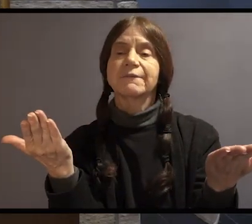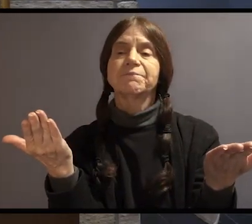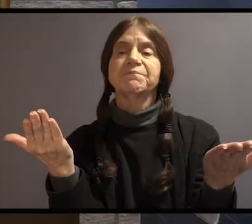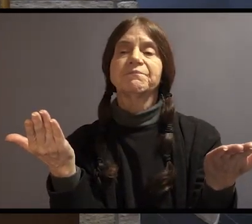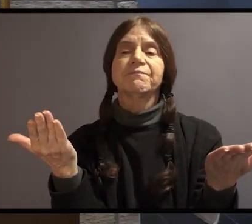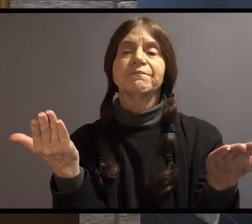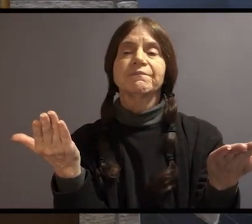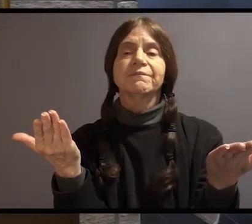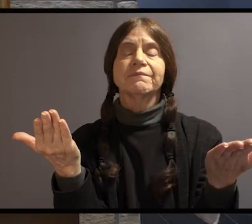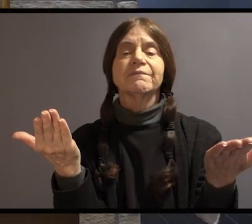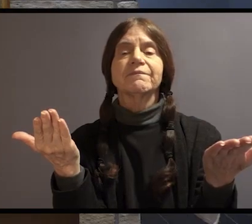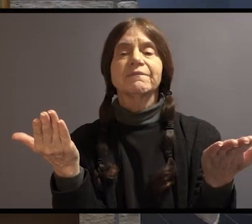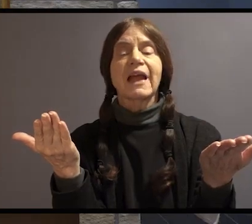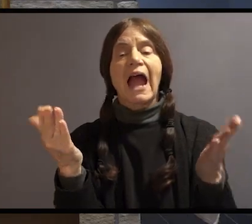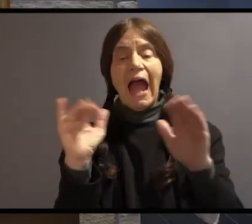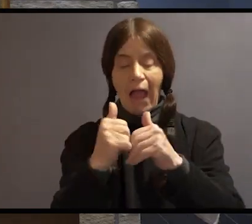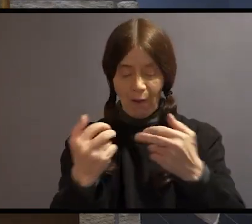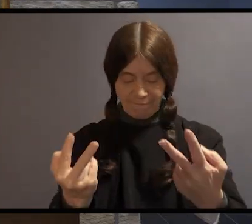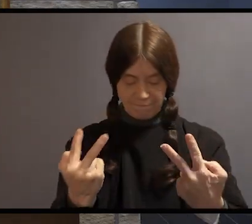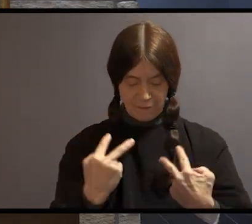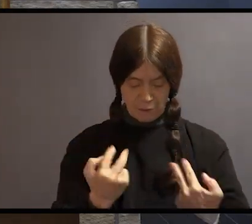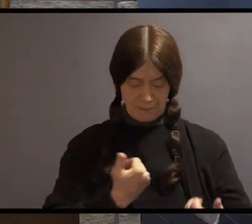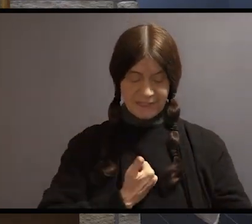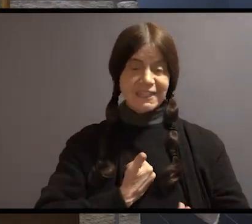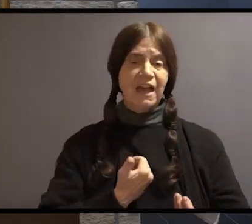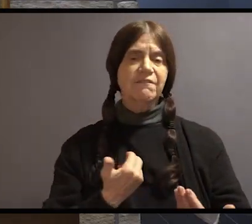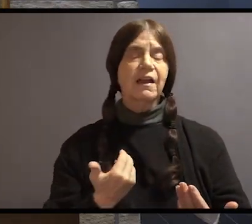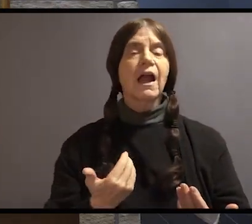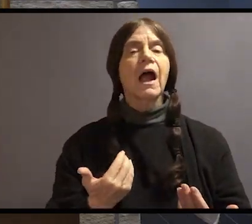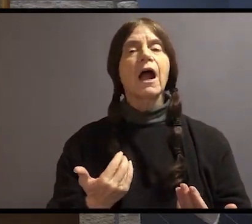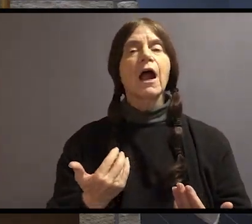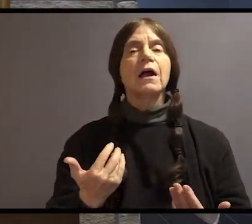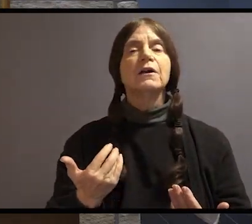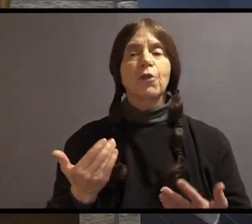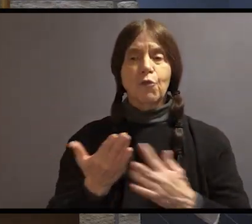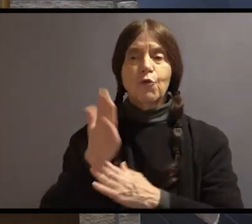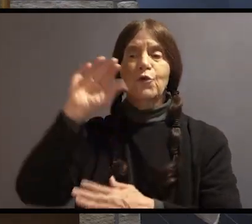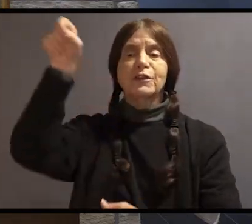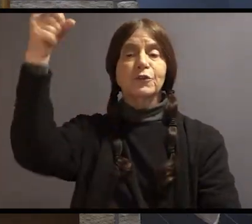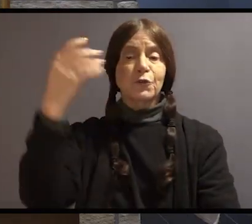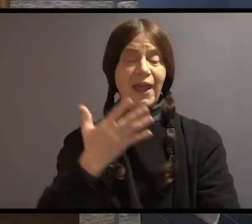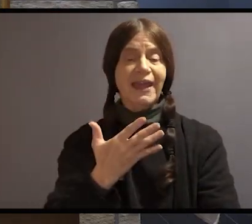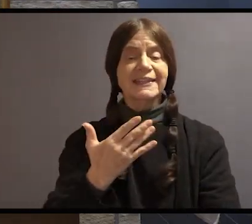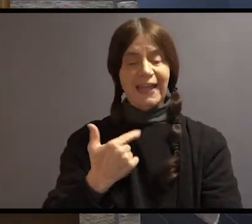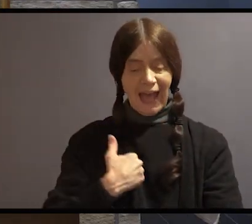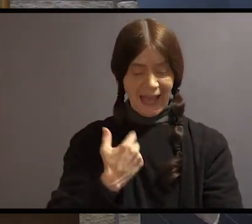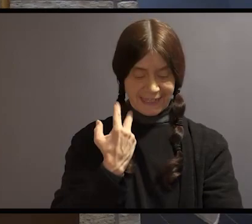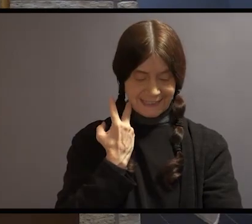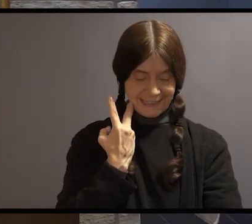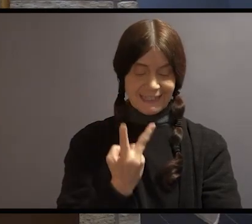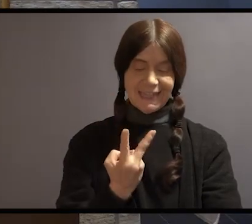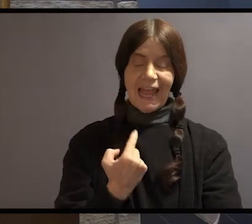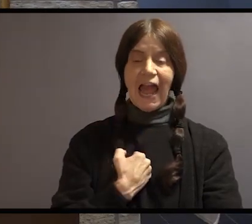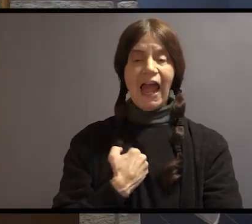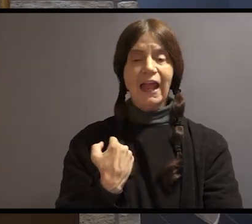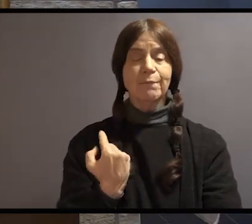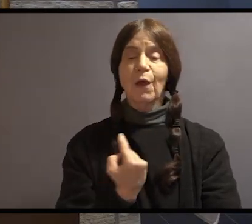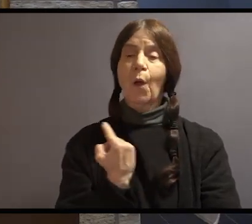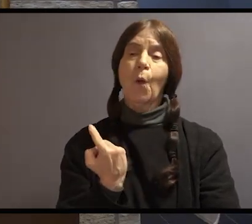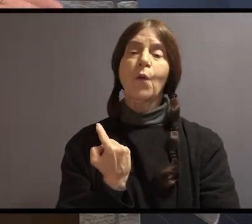It changes how the way I see my spouse. To look at my spouse through the lens of God's grace is to see them as the only person on earth for